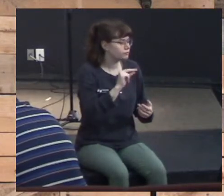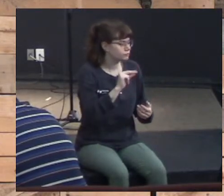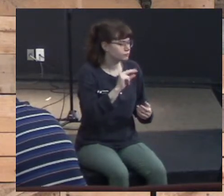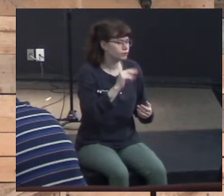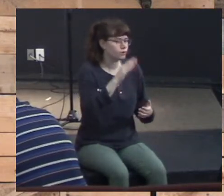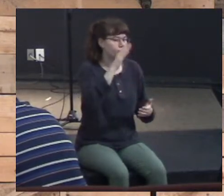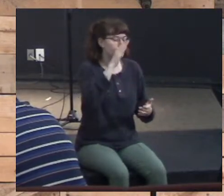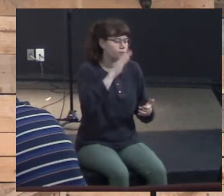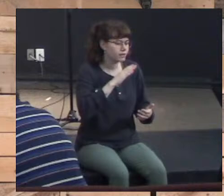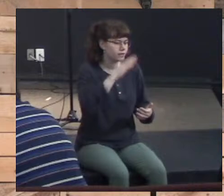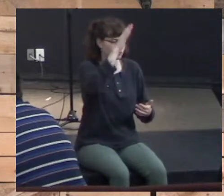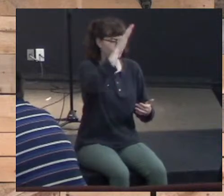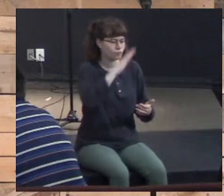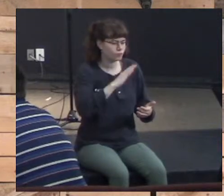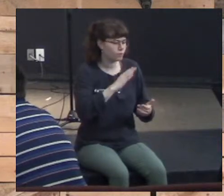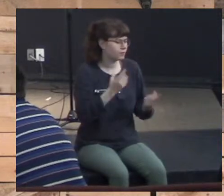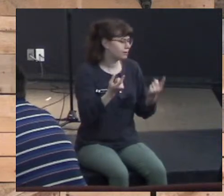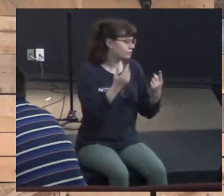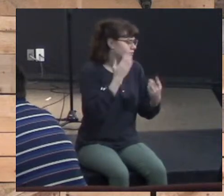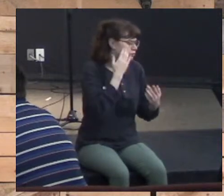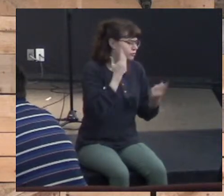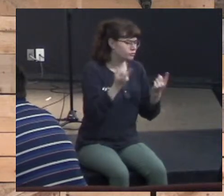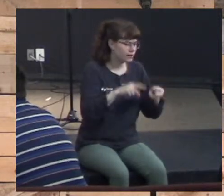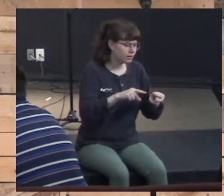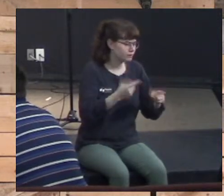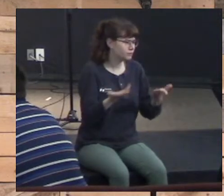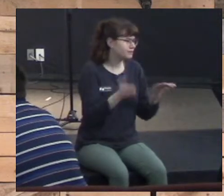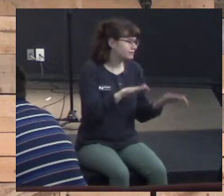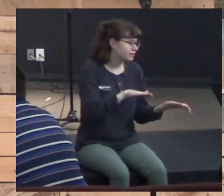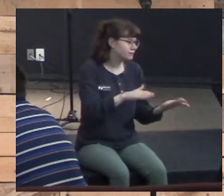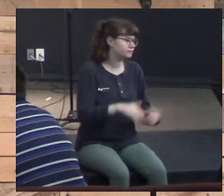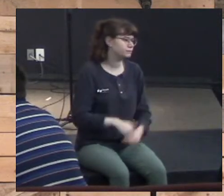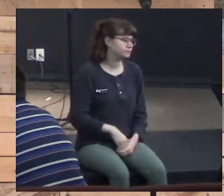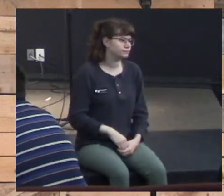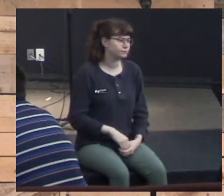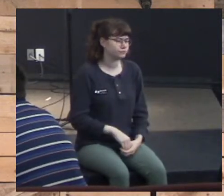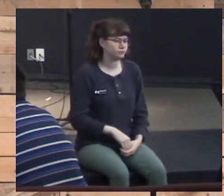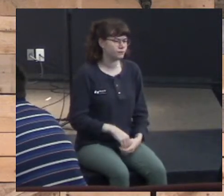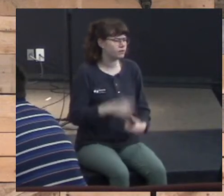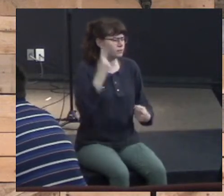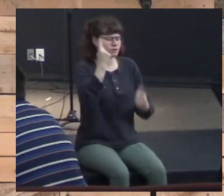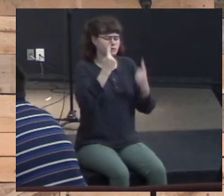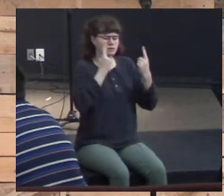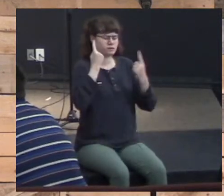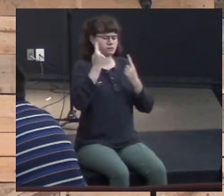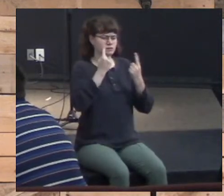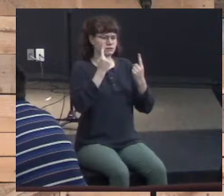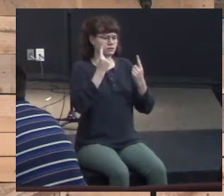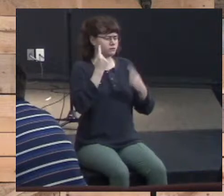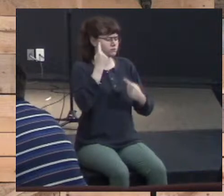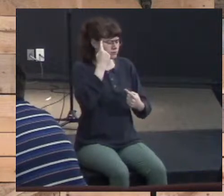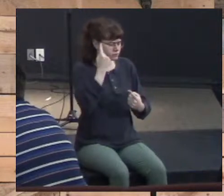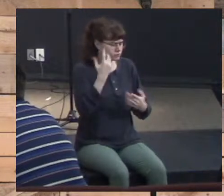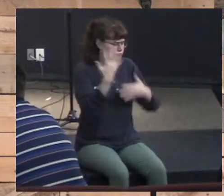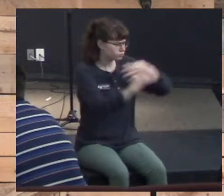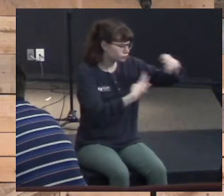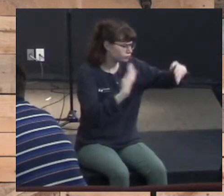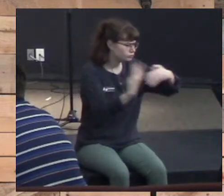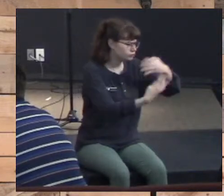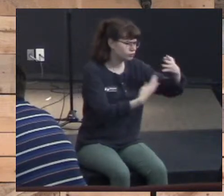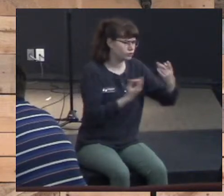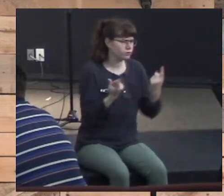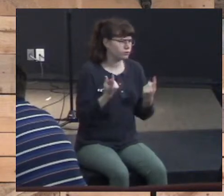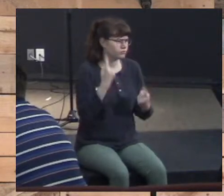hour will come. This just got me thinking about these storms, got me thinking about our